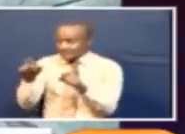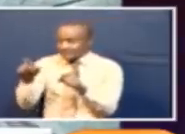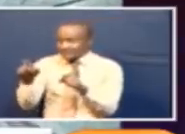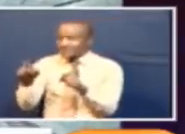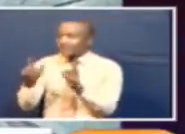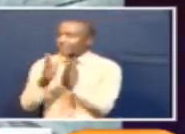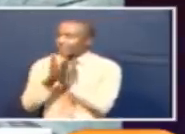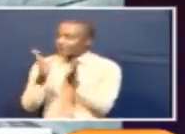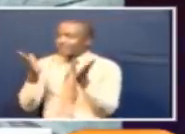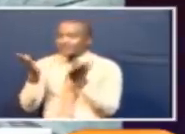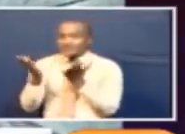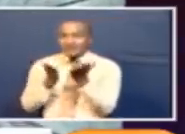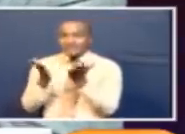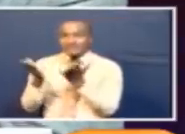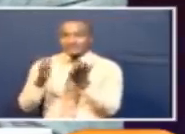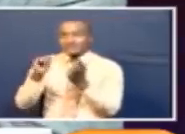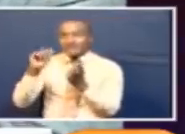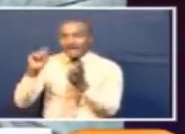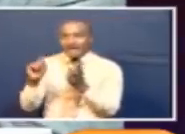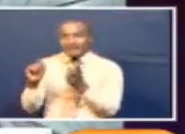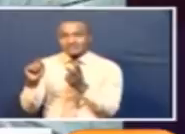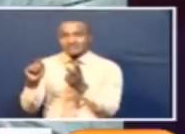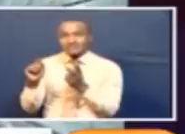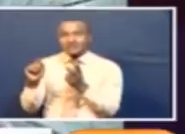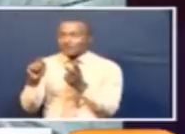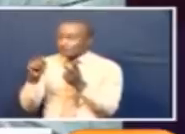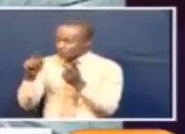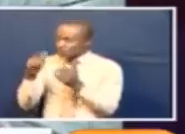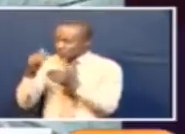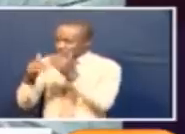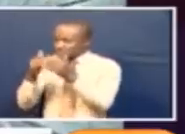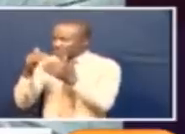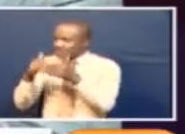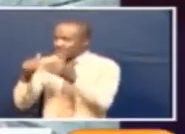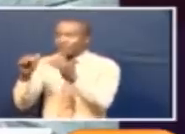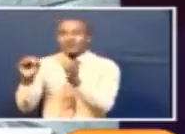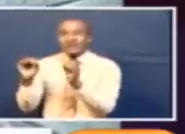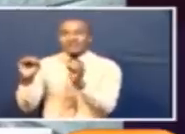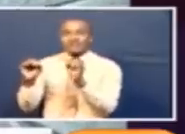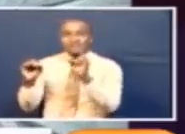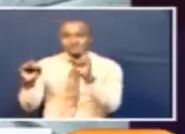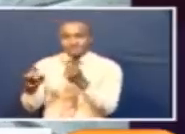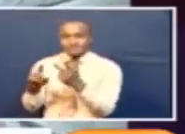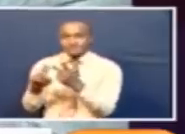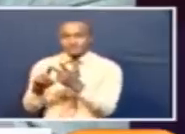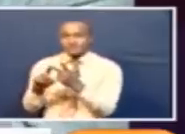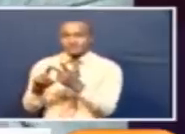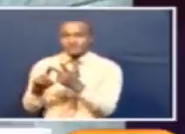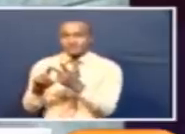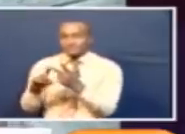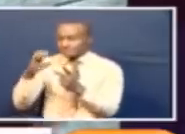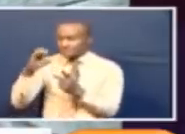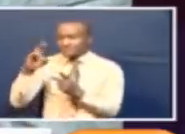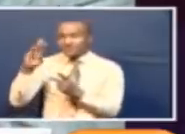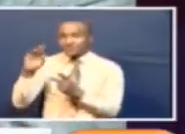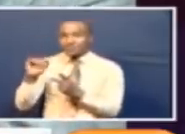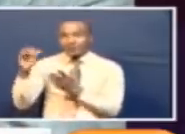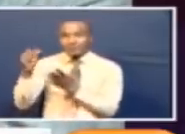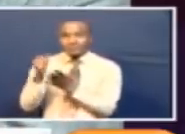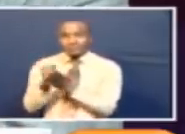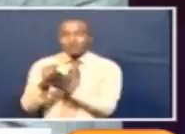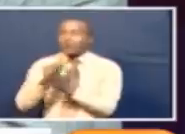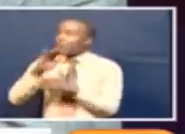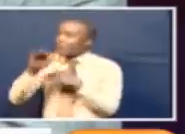the Public Service Act. You know, those procedures have not been followed. Secondly, Cuba employs all their